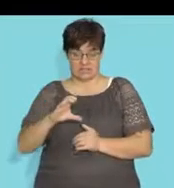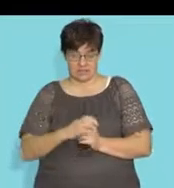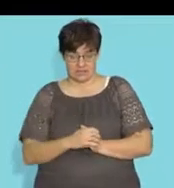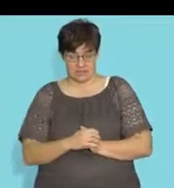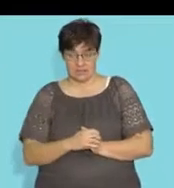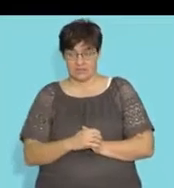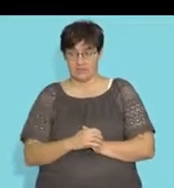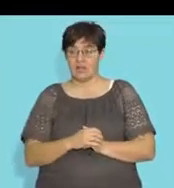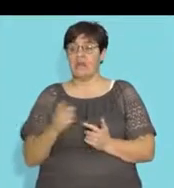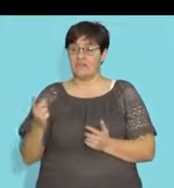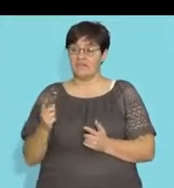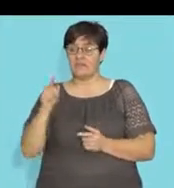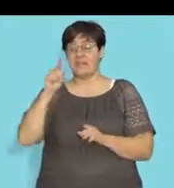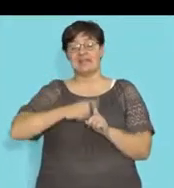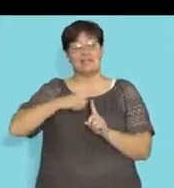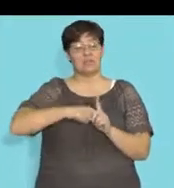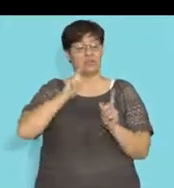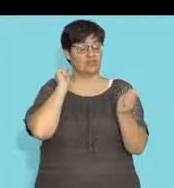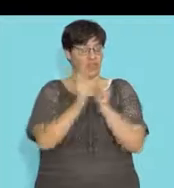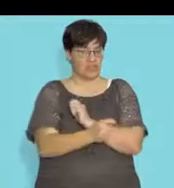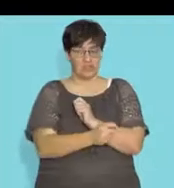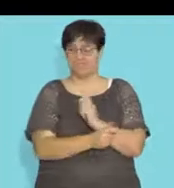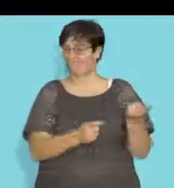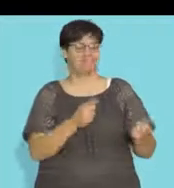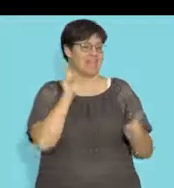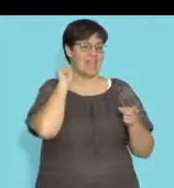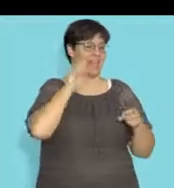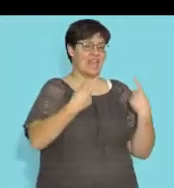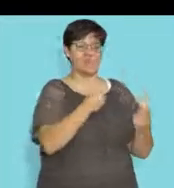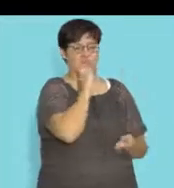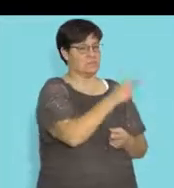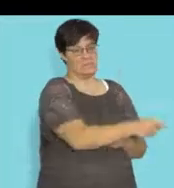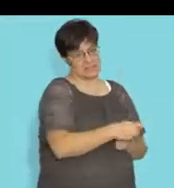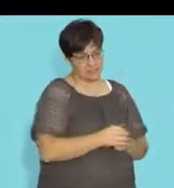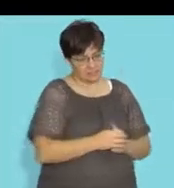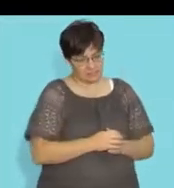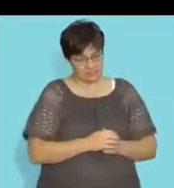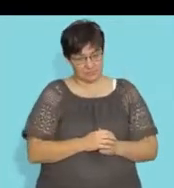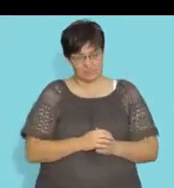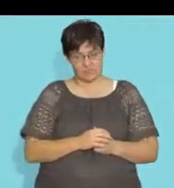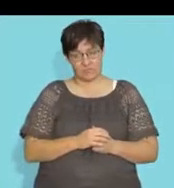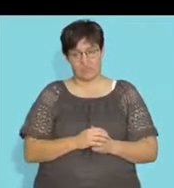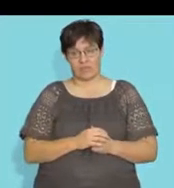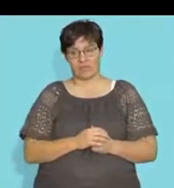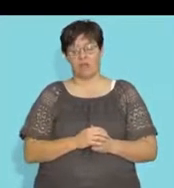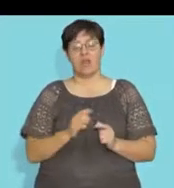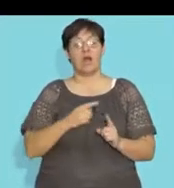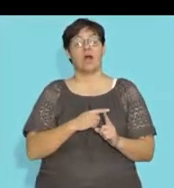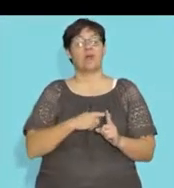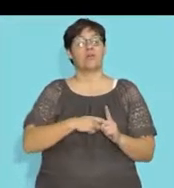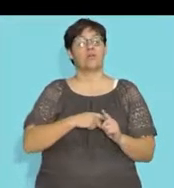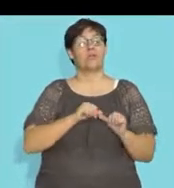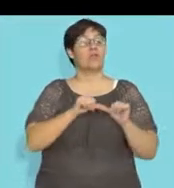degrees Celsius. As soon as this temperature changes, we cannot use that as a constant. The